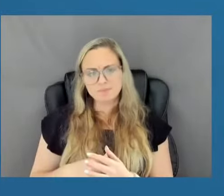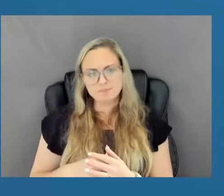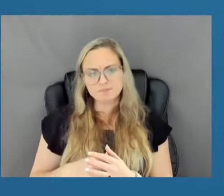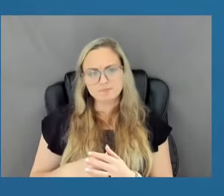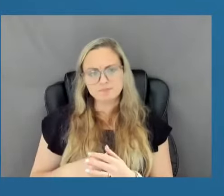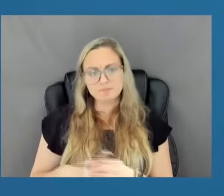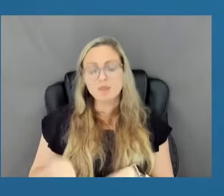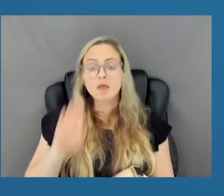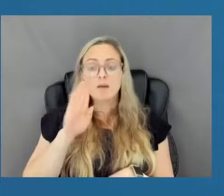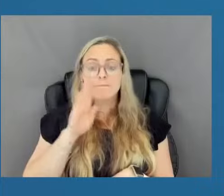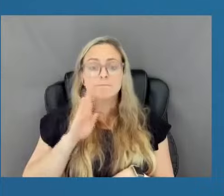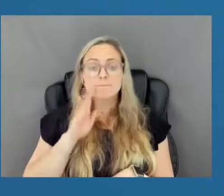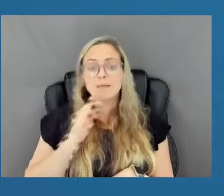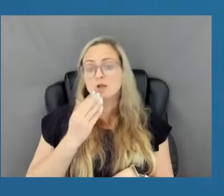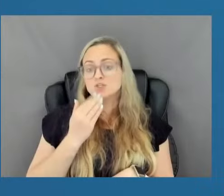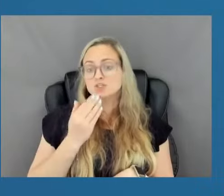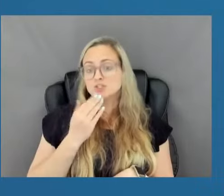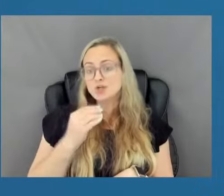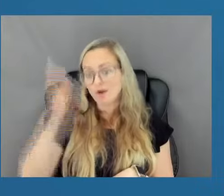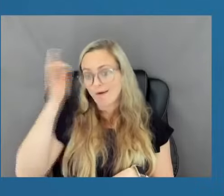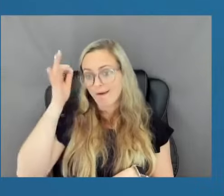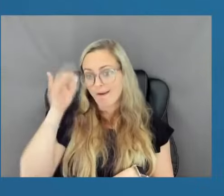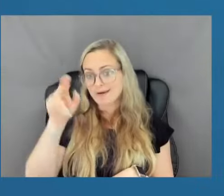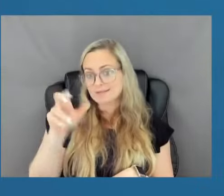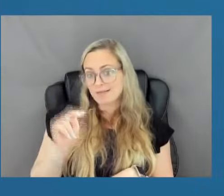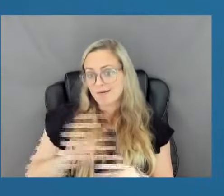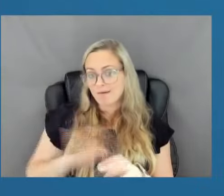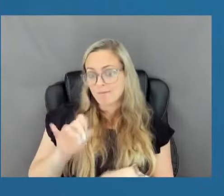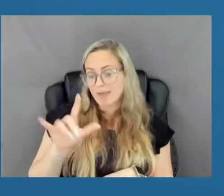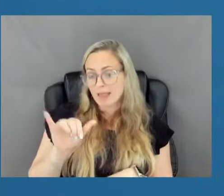Hair Salon on Bailey.